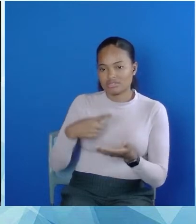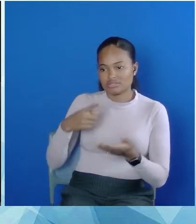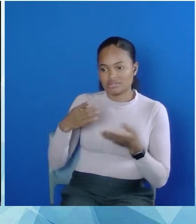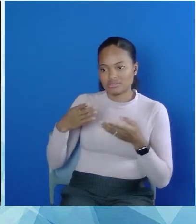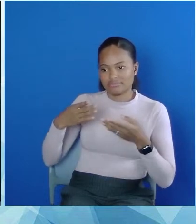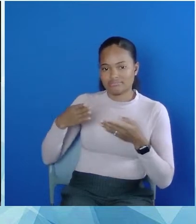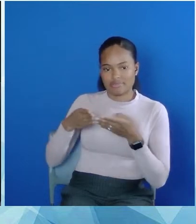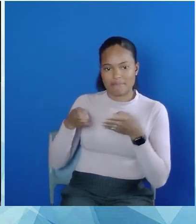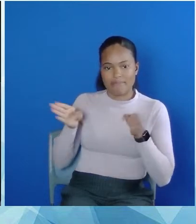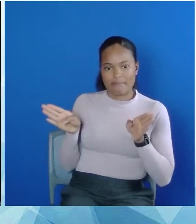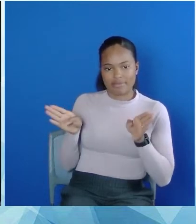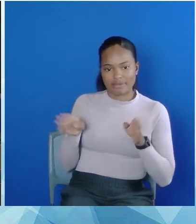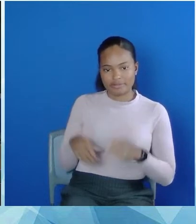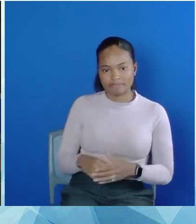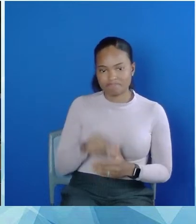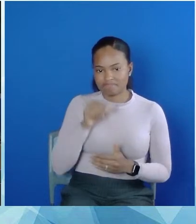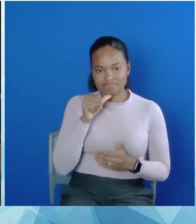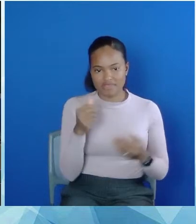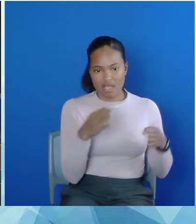Okay. All right. Thank you.